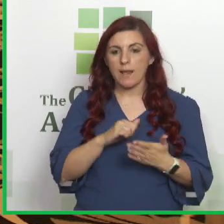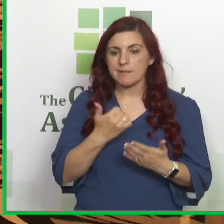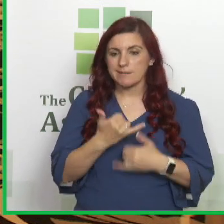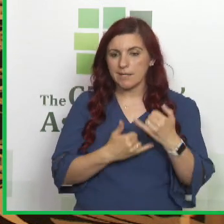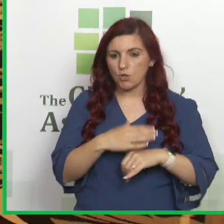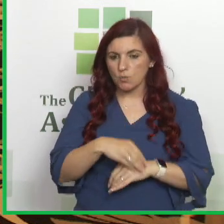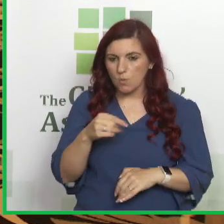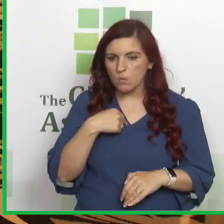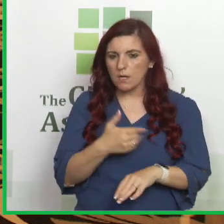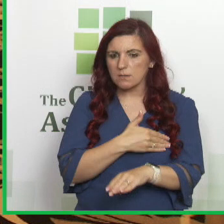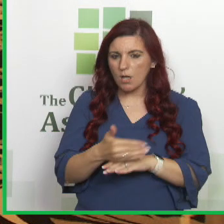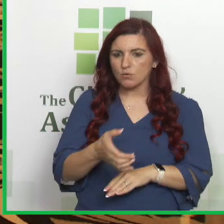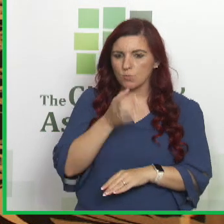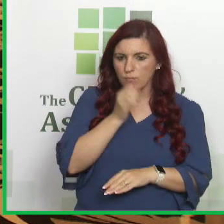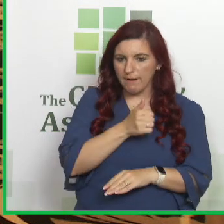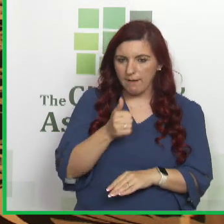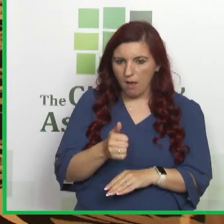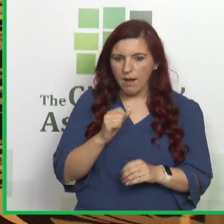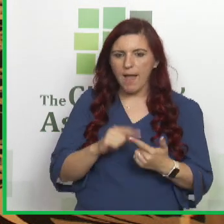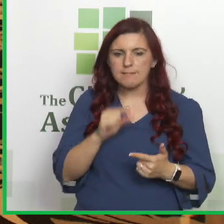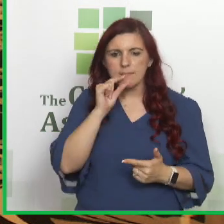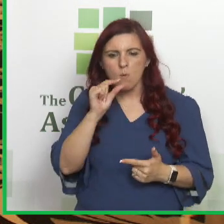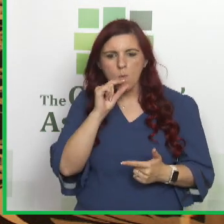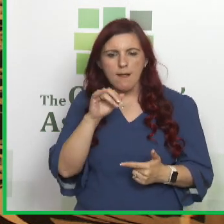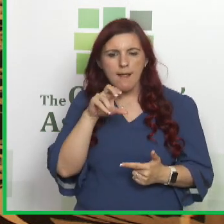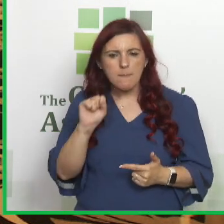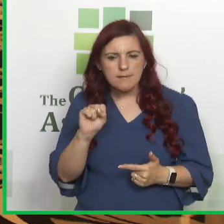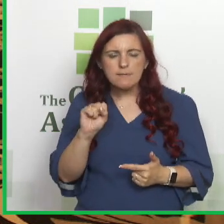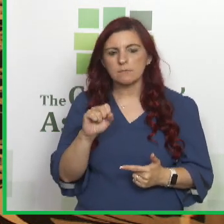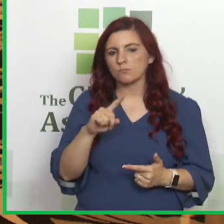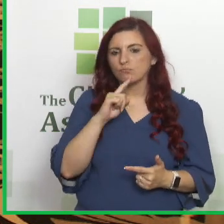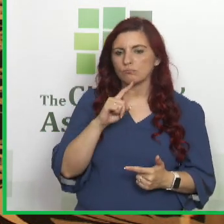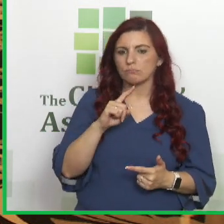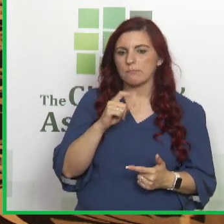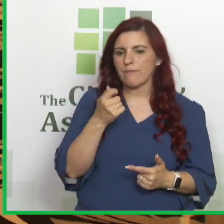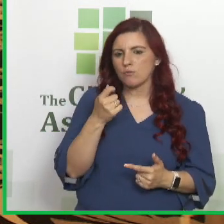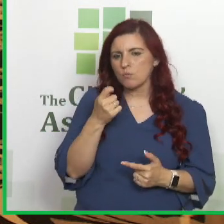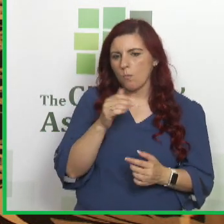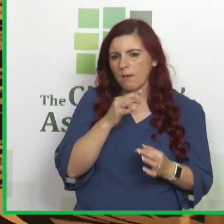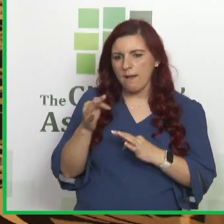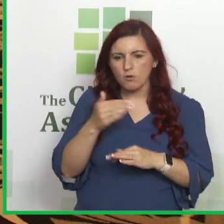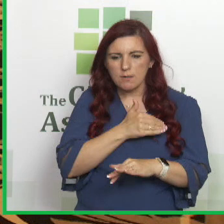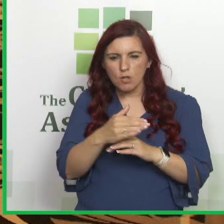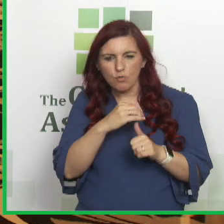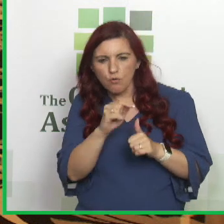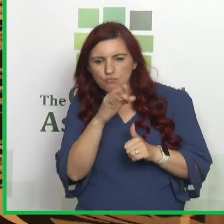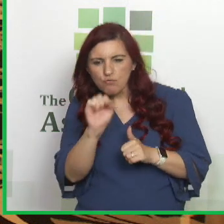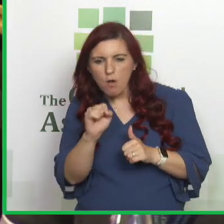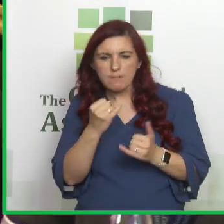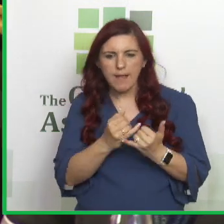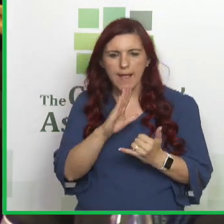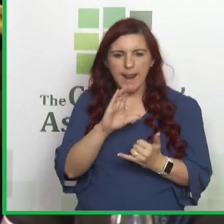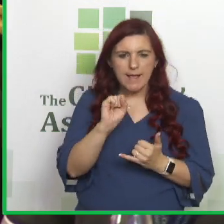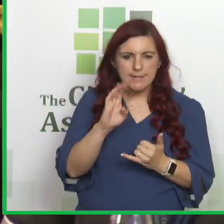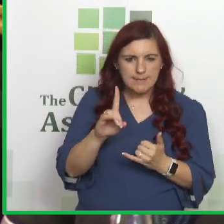16, I started to drink and to smoke cannabis, but it wasn't long before I started to take other drugs like